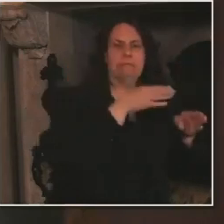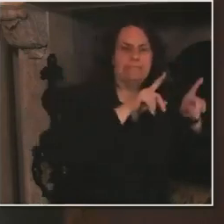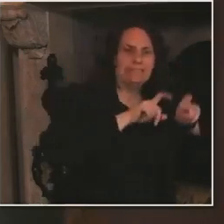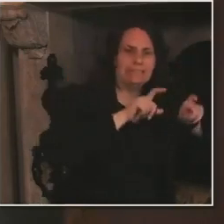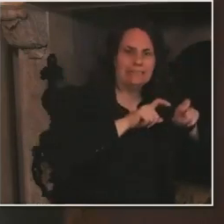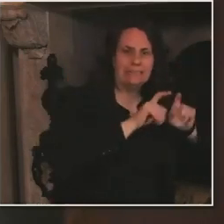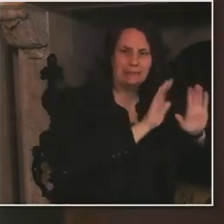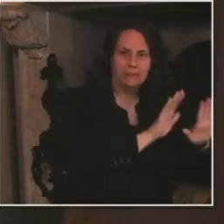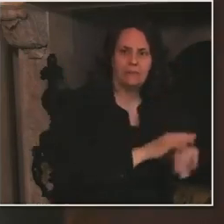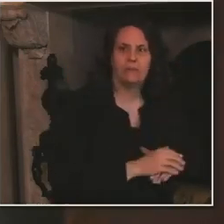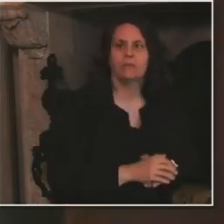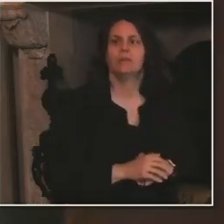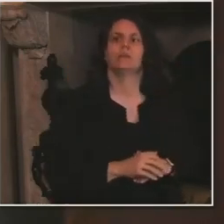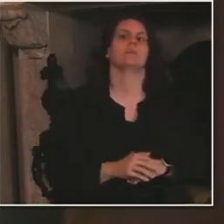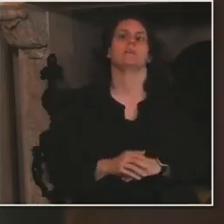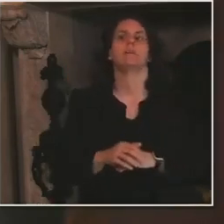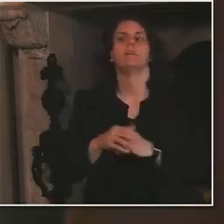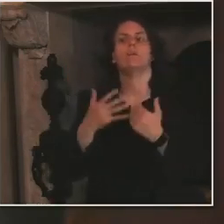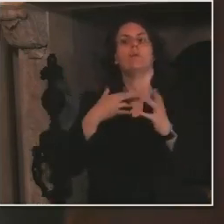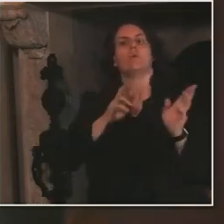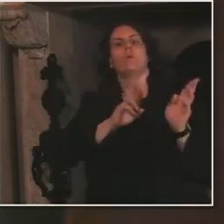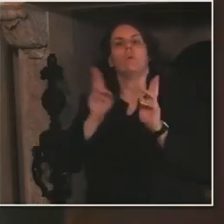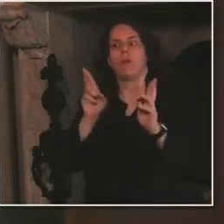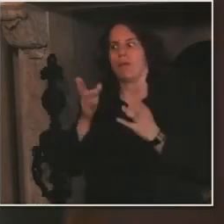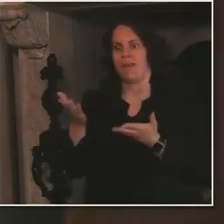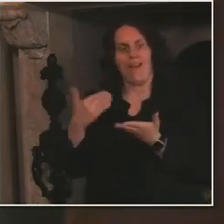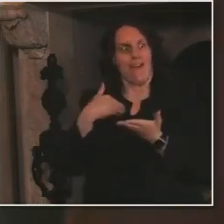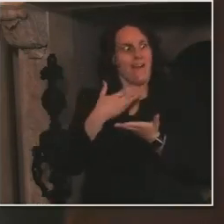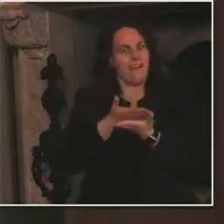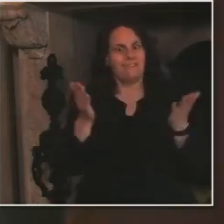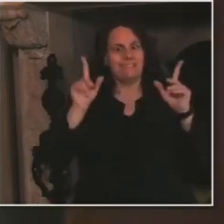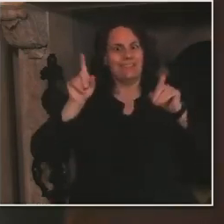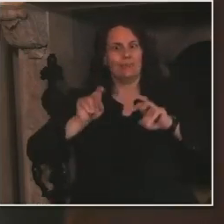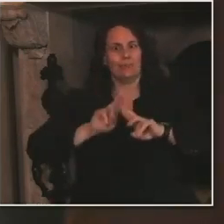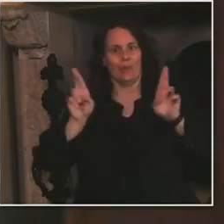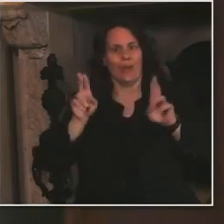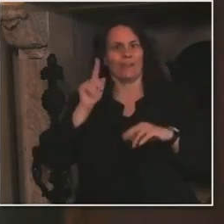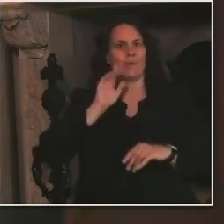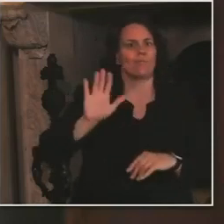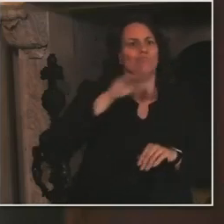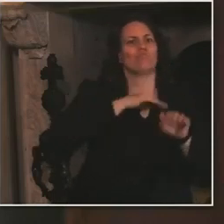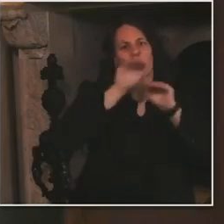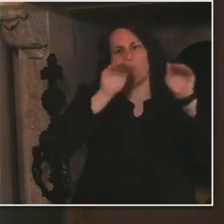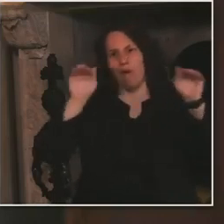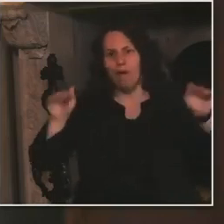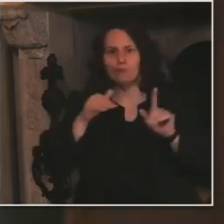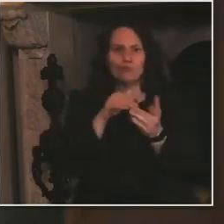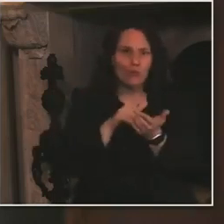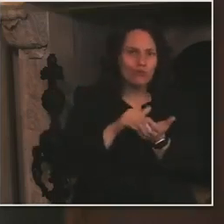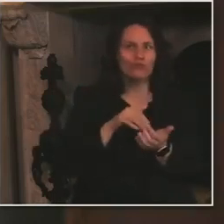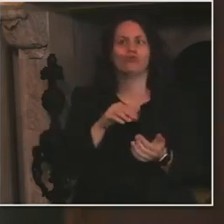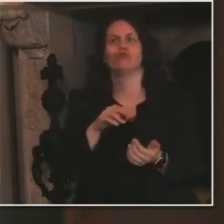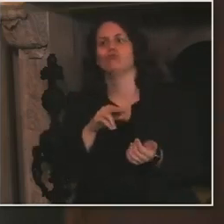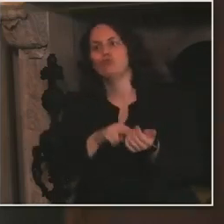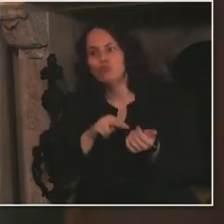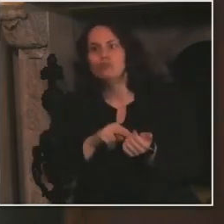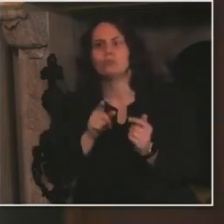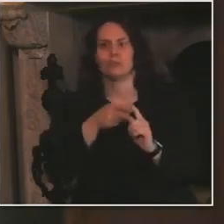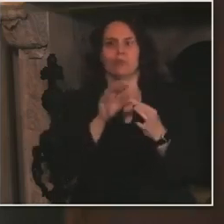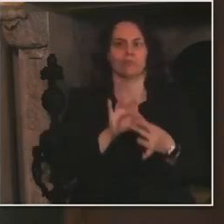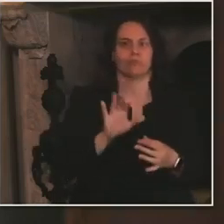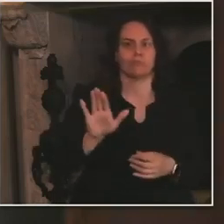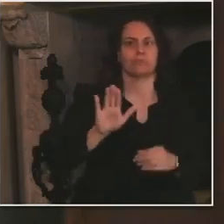settings. There also is a critical component of this that is making sure that outside of those traditional settings that there